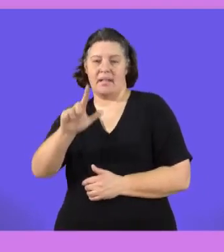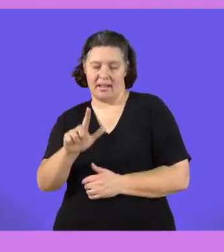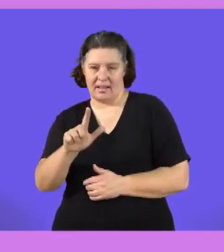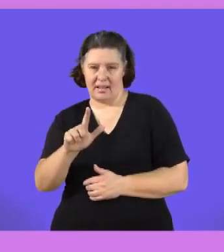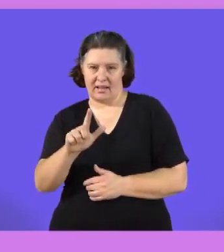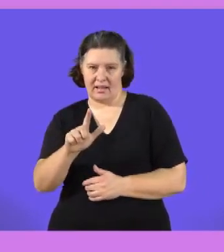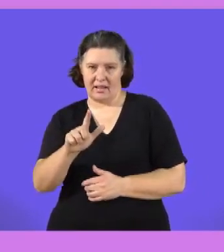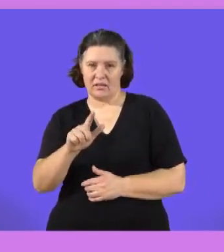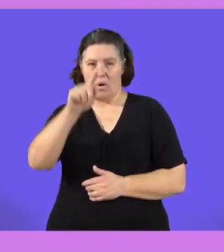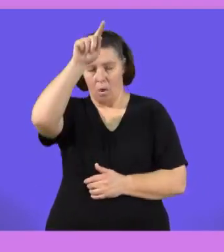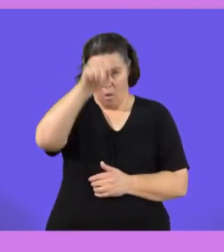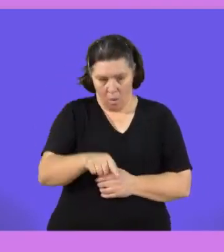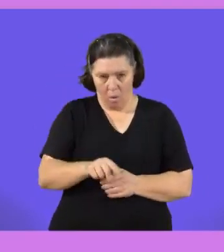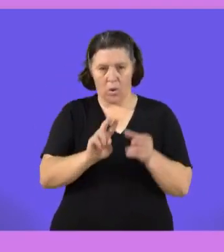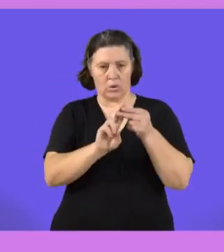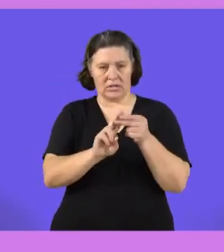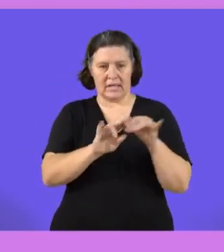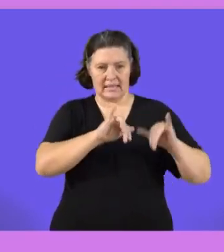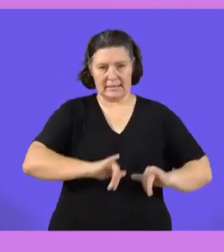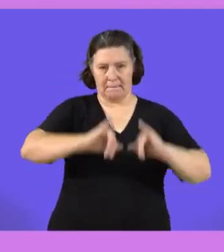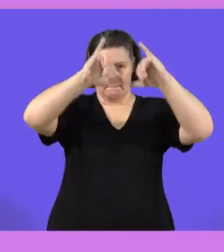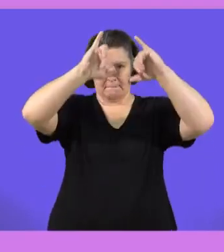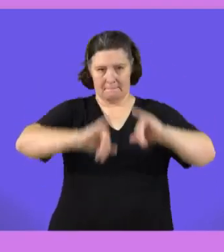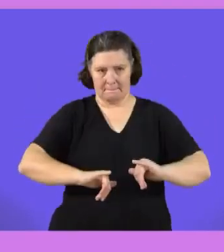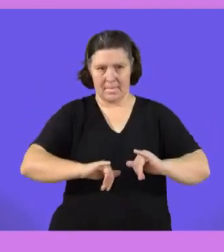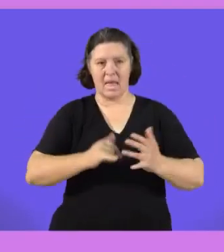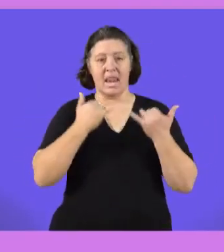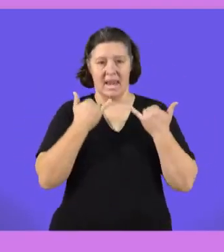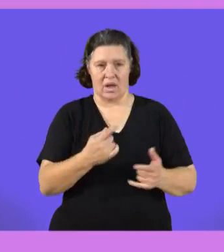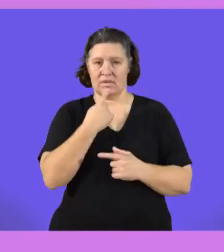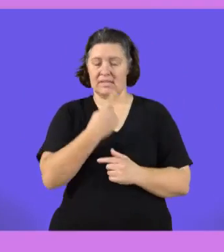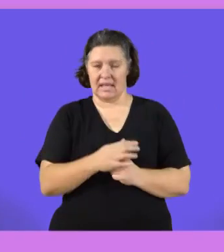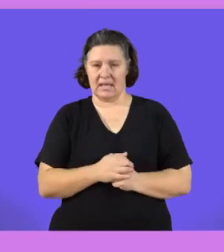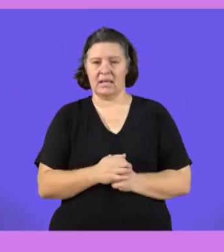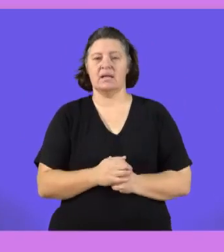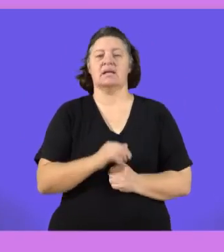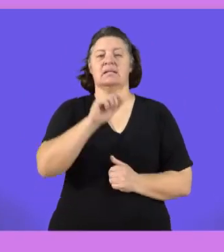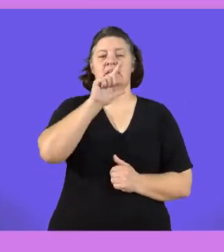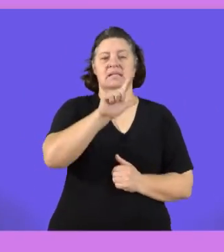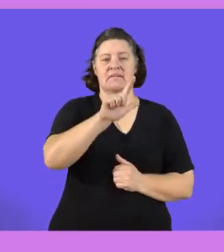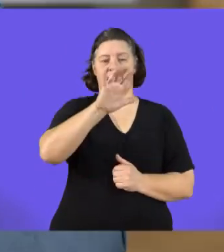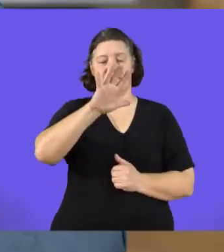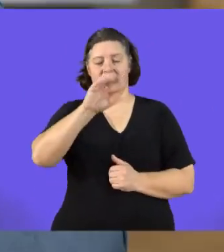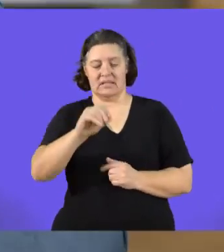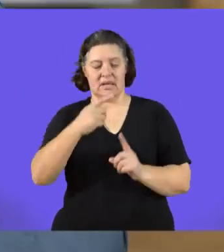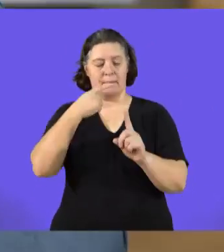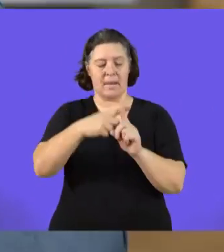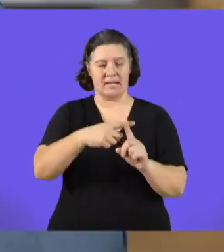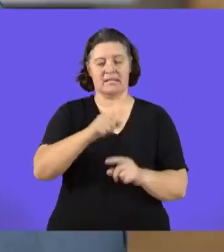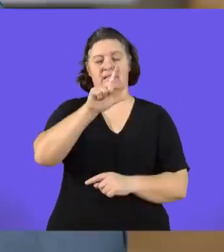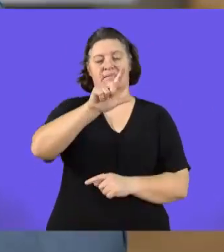milliliters. Now all your units are exactly the same. So I'm going to say now 750